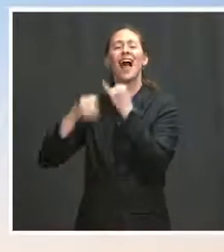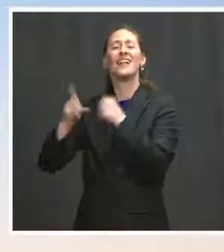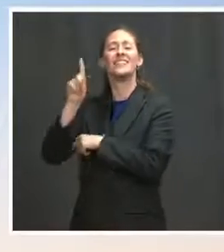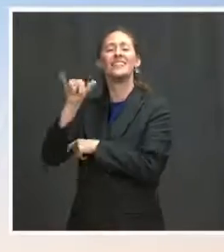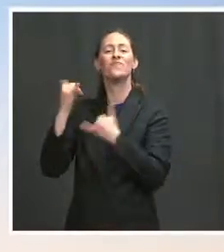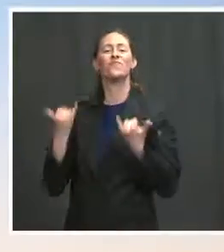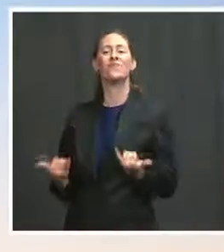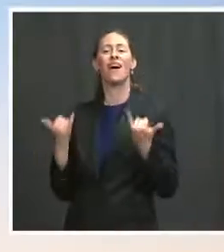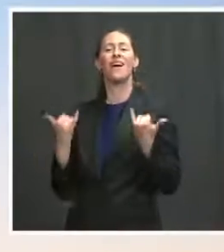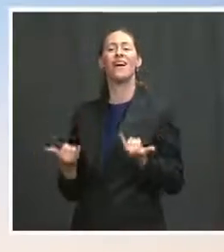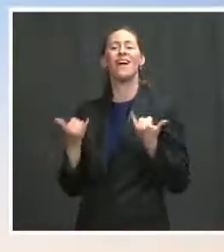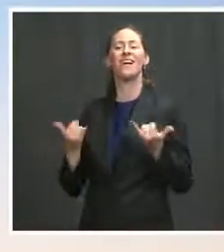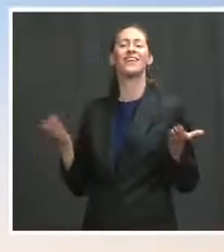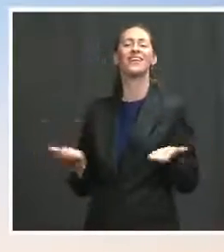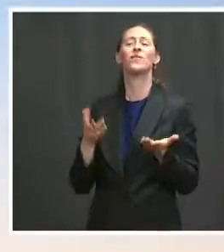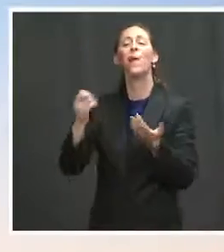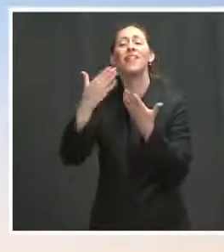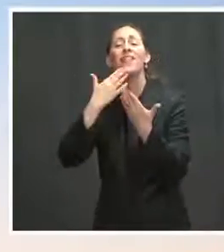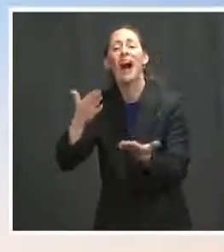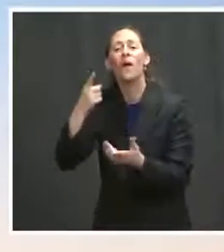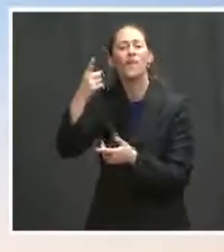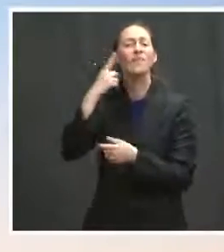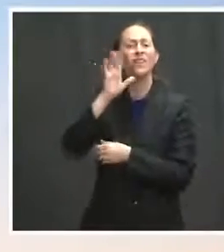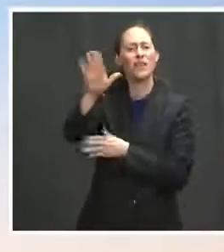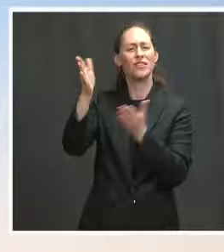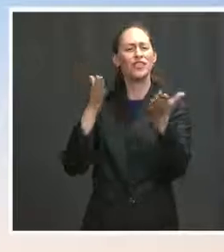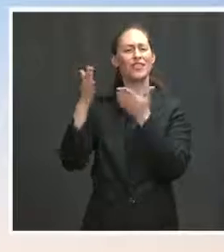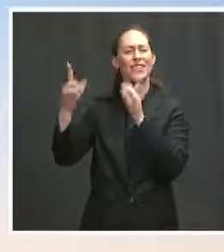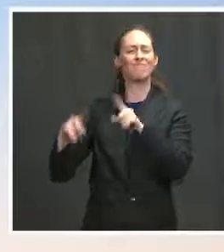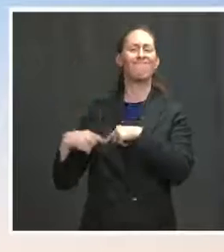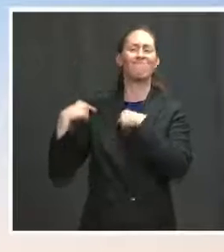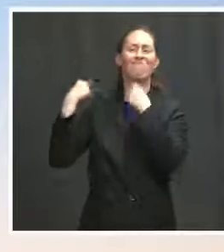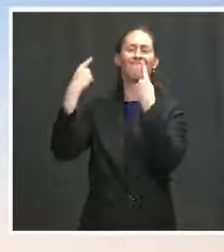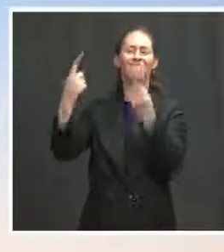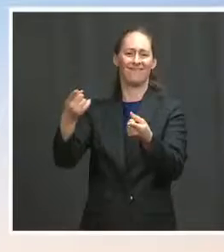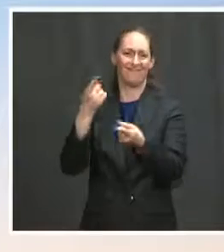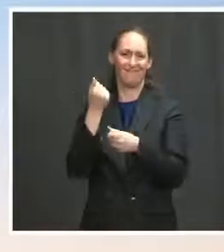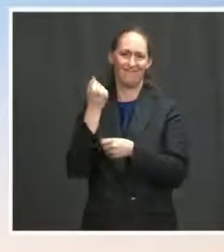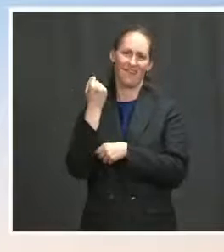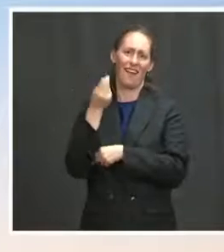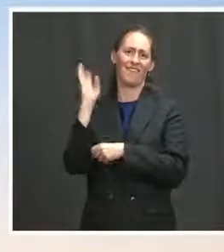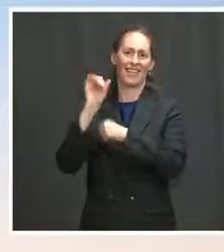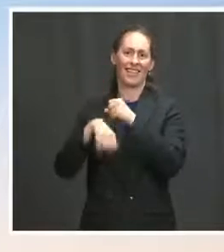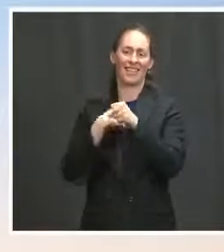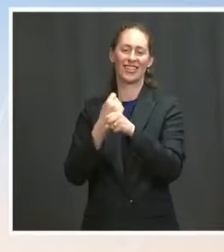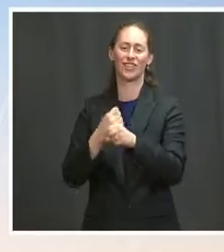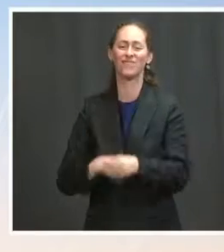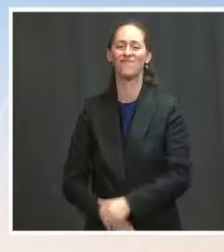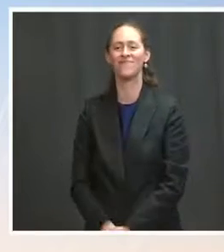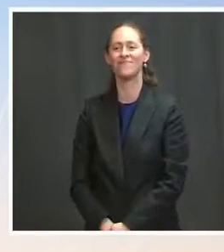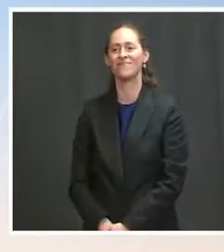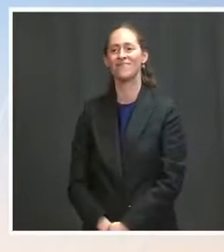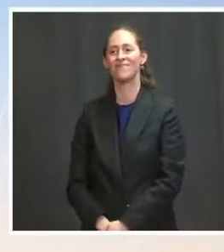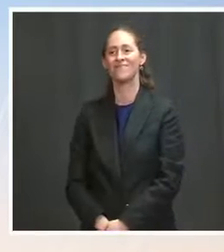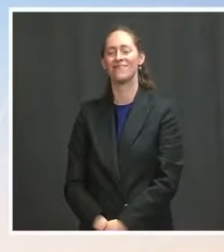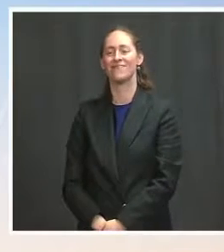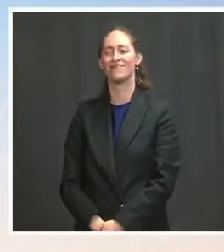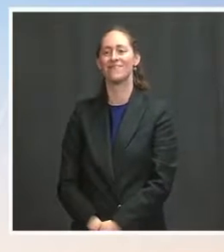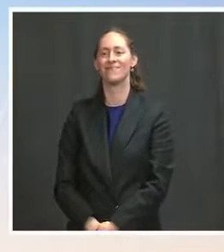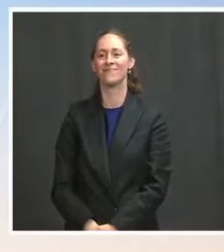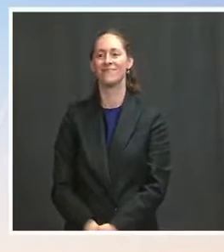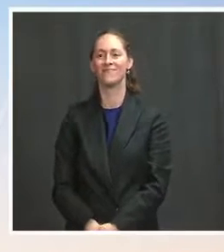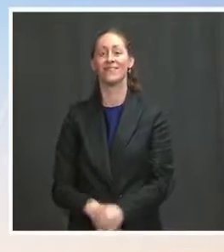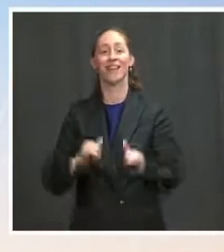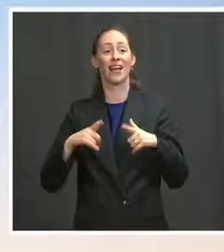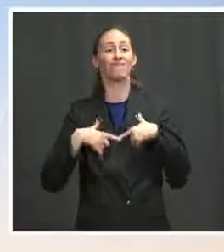your service to the public over the last several years. All right, why don't we kick it off, Darlene? Thank you,